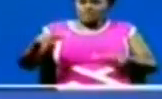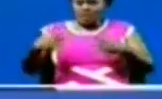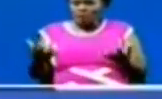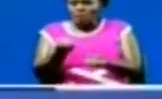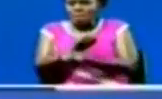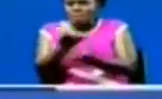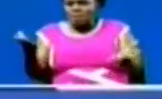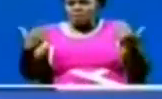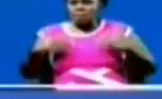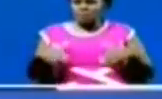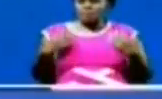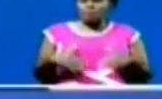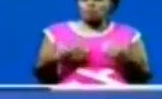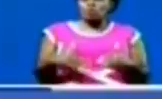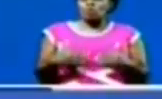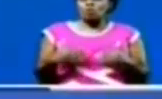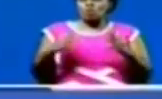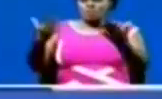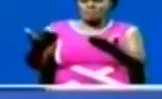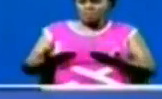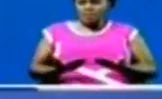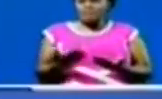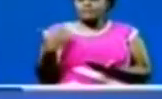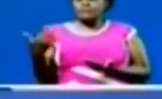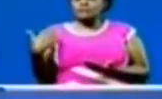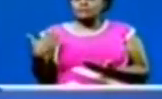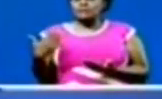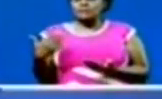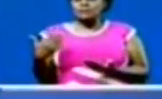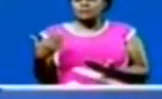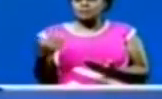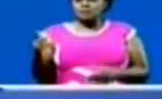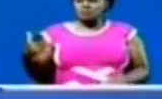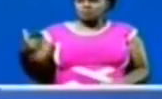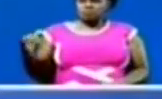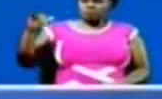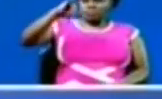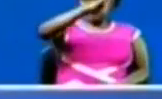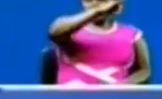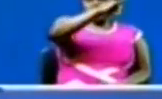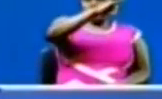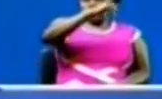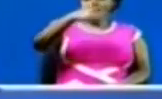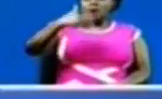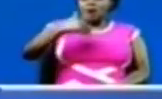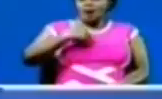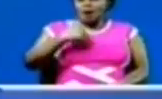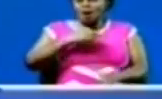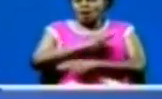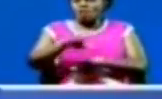of people who are supplying product into the planes do not necessarily have all